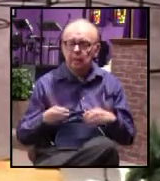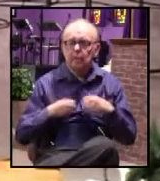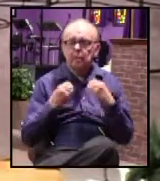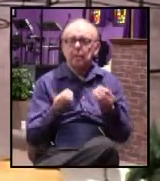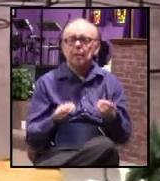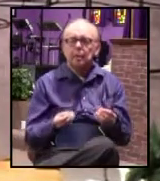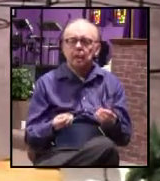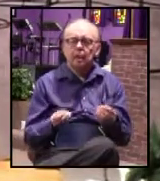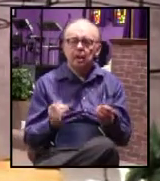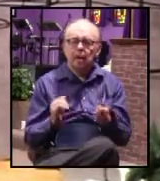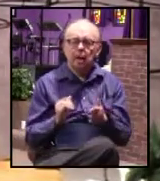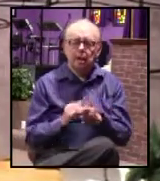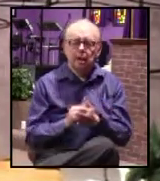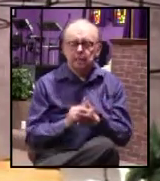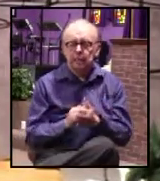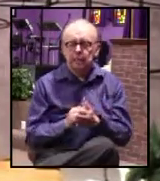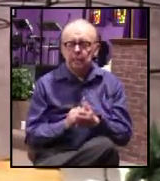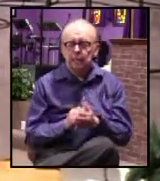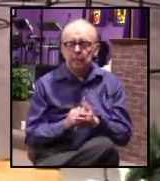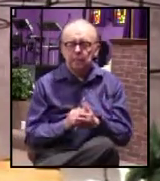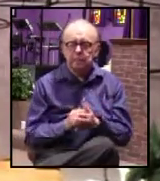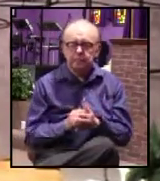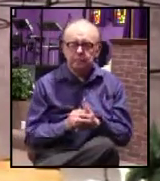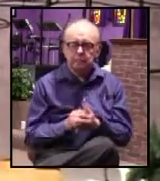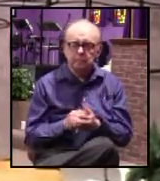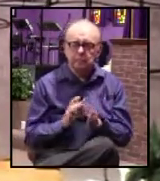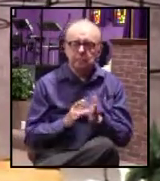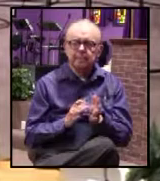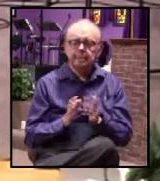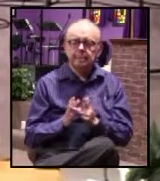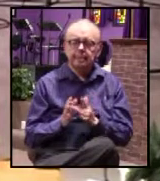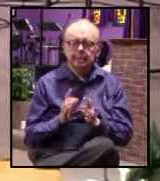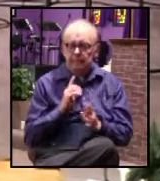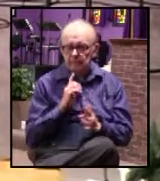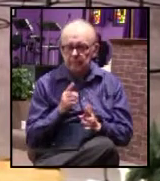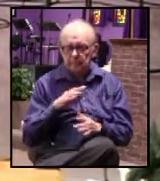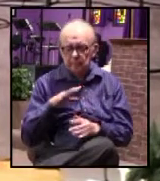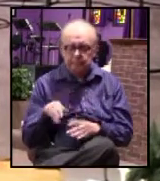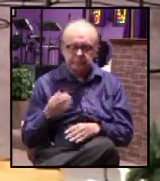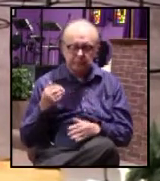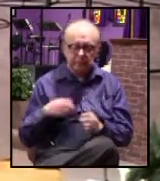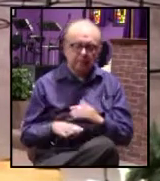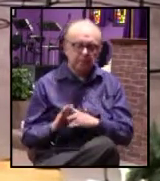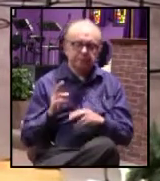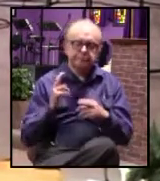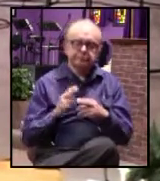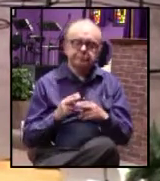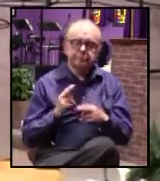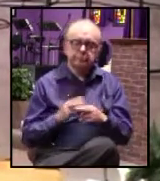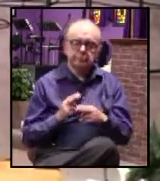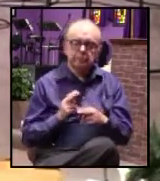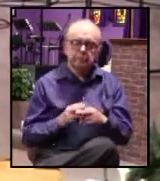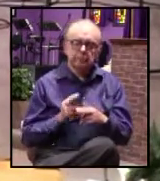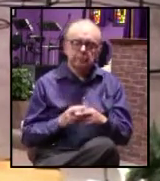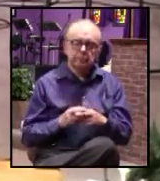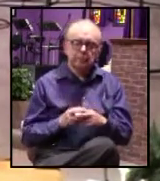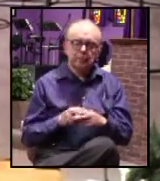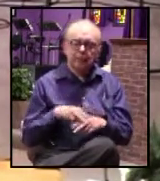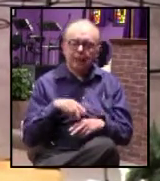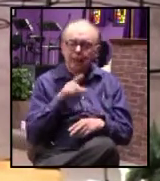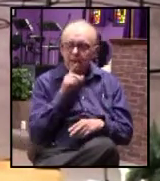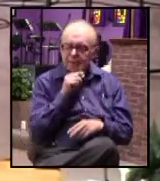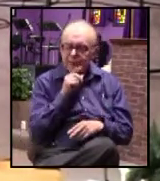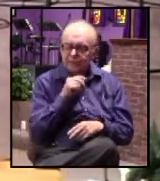it to you is this. Jesus is inviting you into what is called a chicken pot